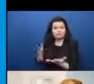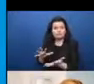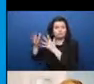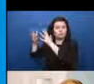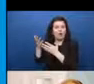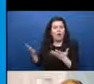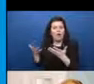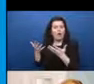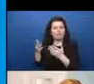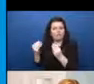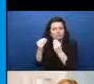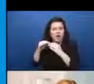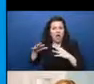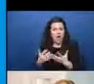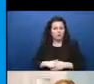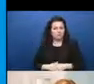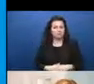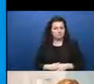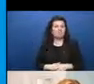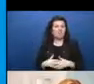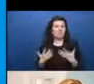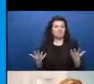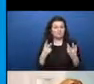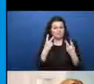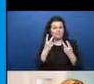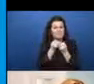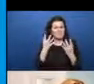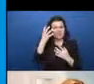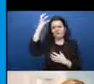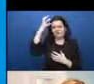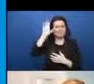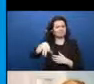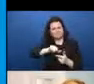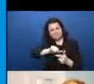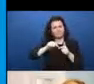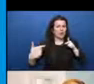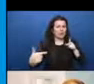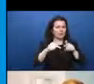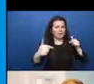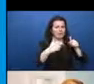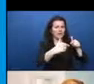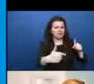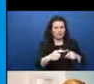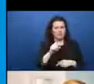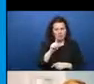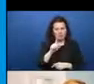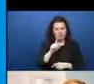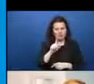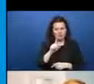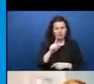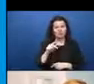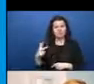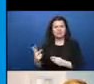Many governments did an overnight shift to online learning, but the reality is that globally, two and three children and young people